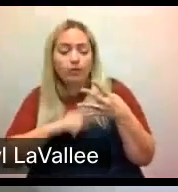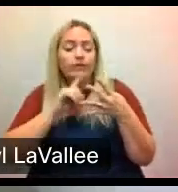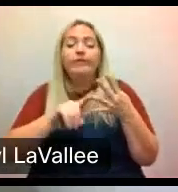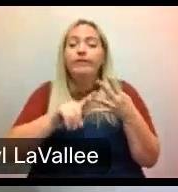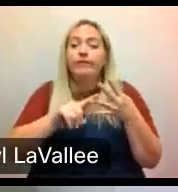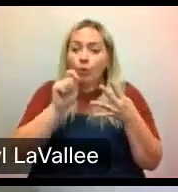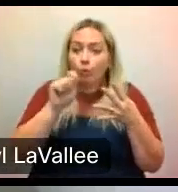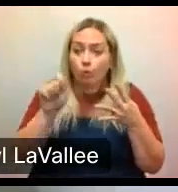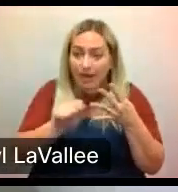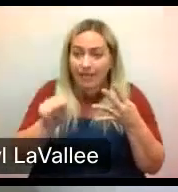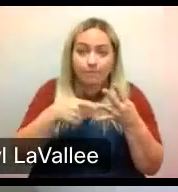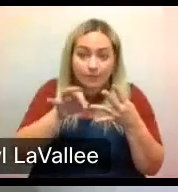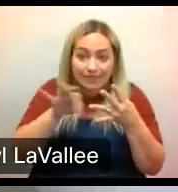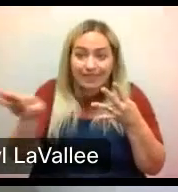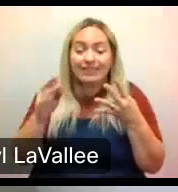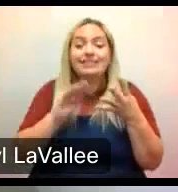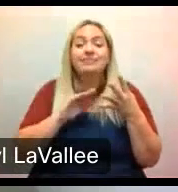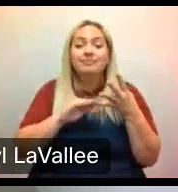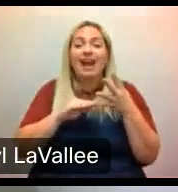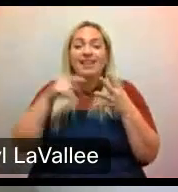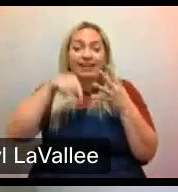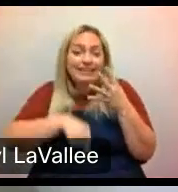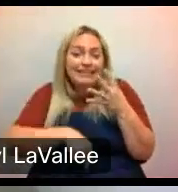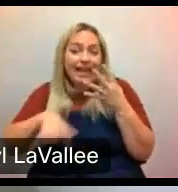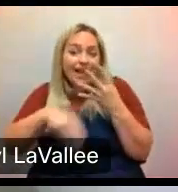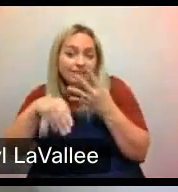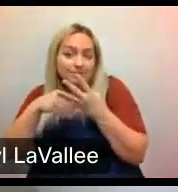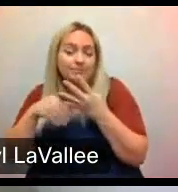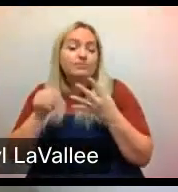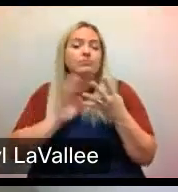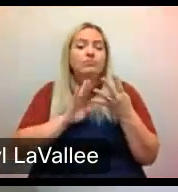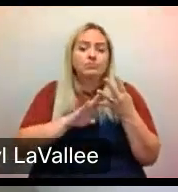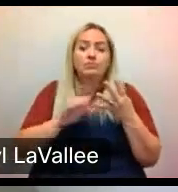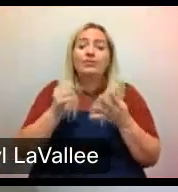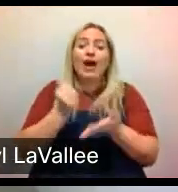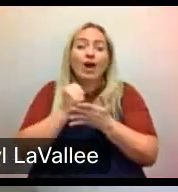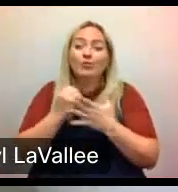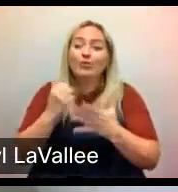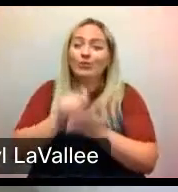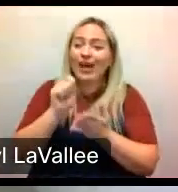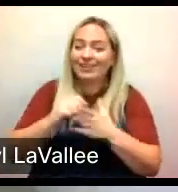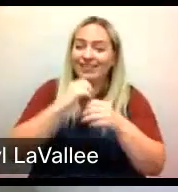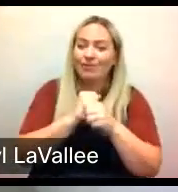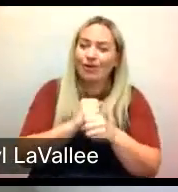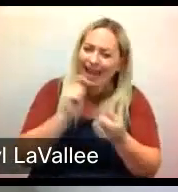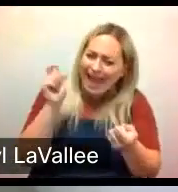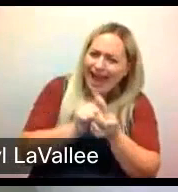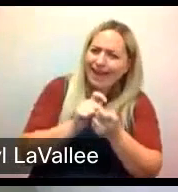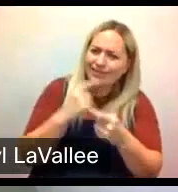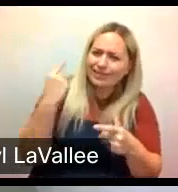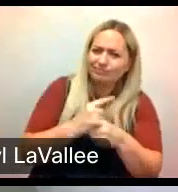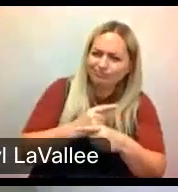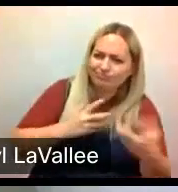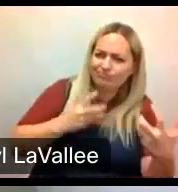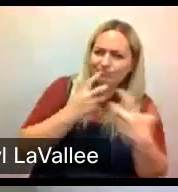that first sentence, and then filling in the details, will help you write a summary that accurately reflects the content